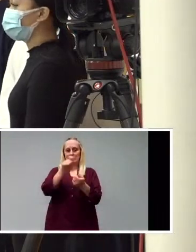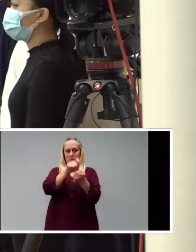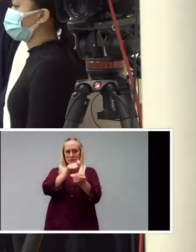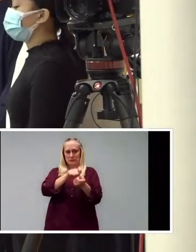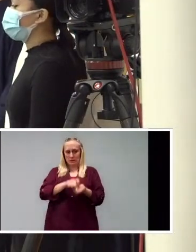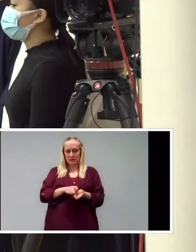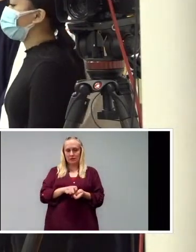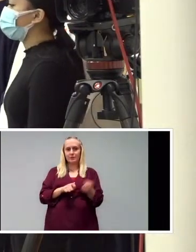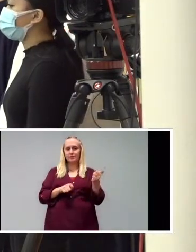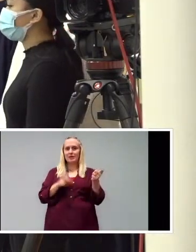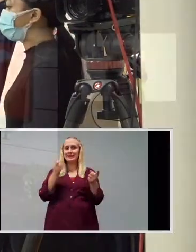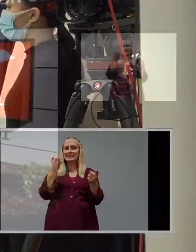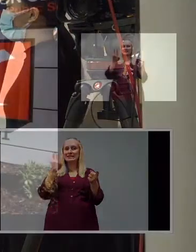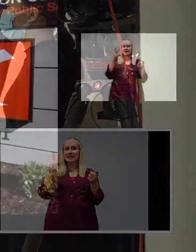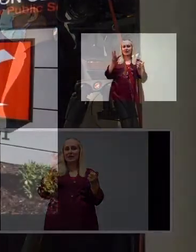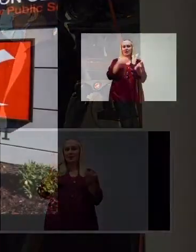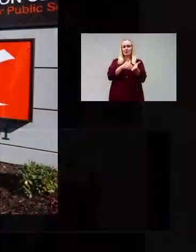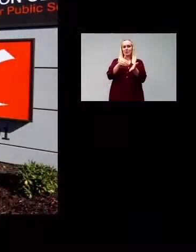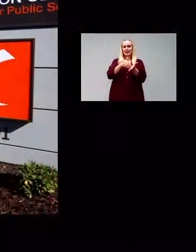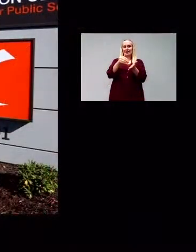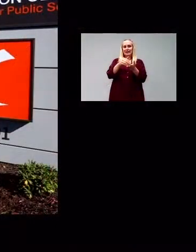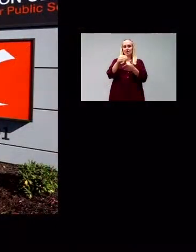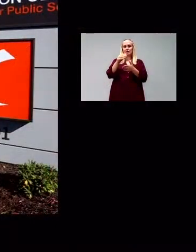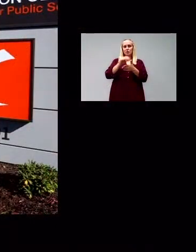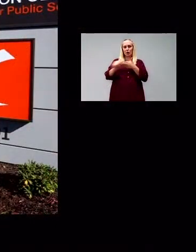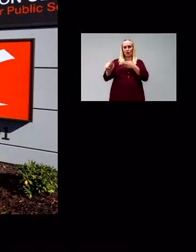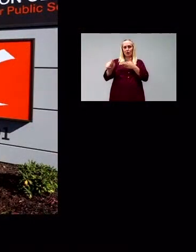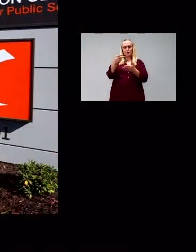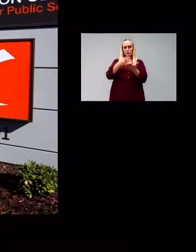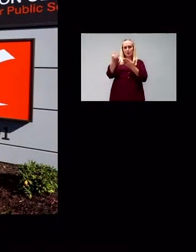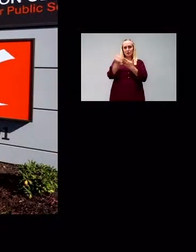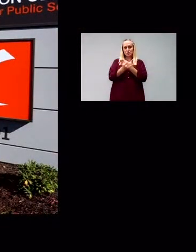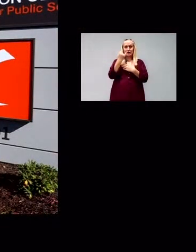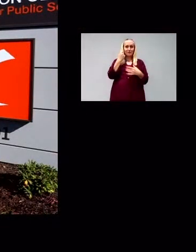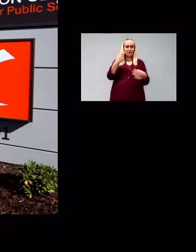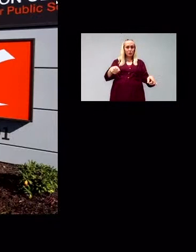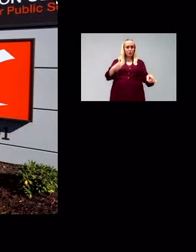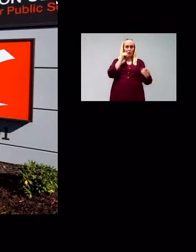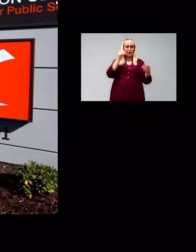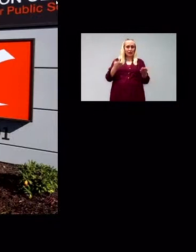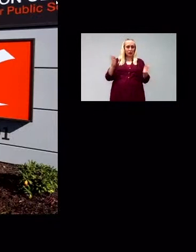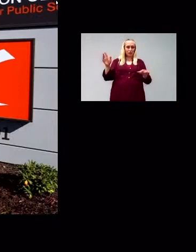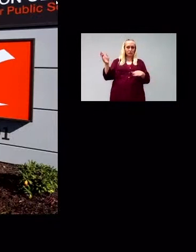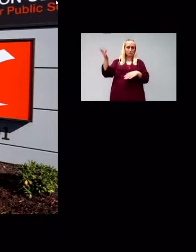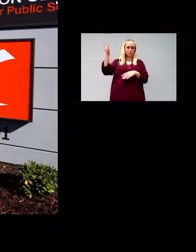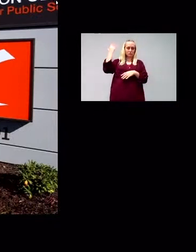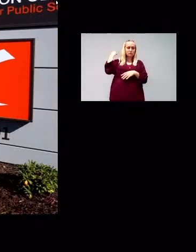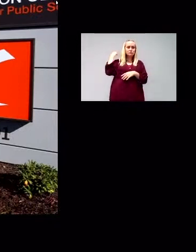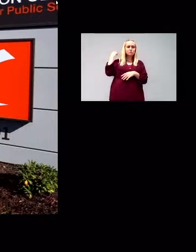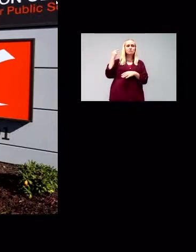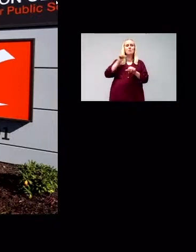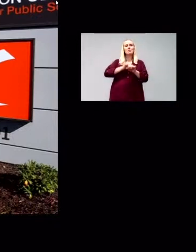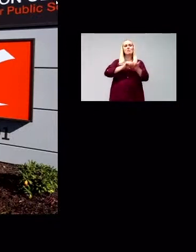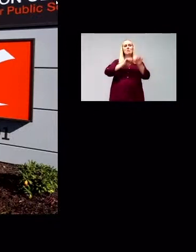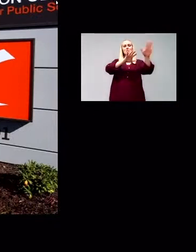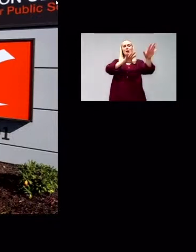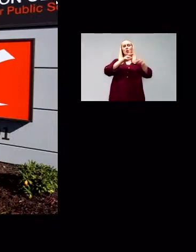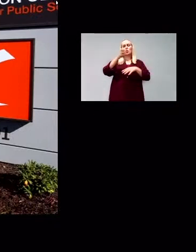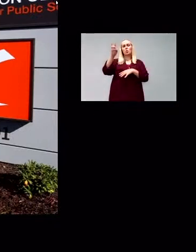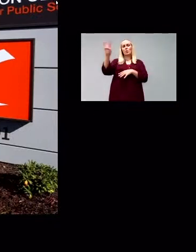a $17 million project. If you weren't here in the early days for this work, Mountain West purchased